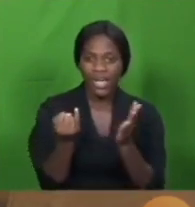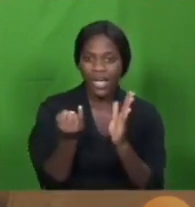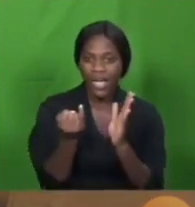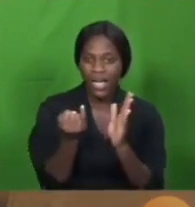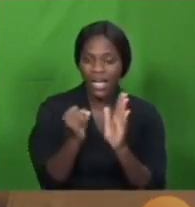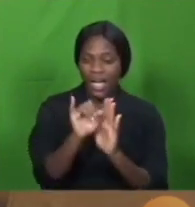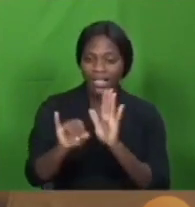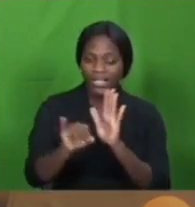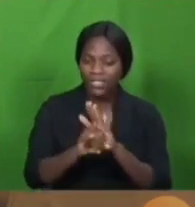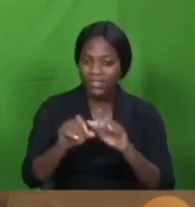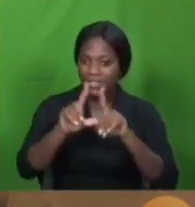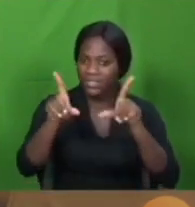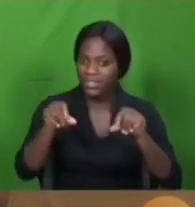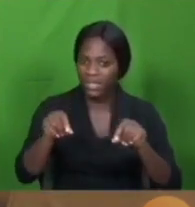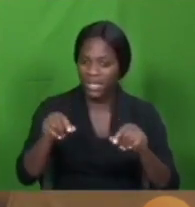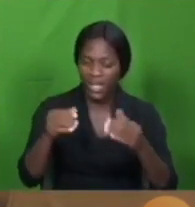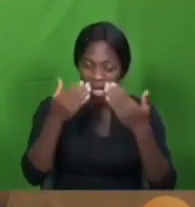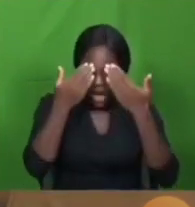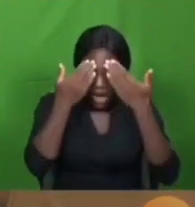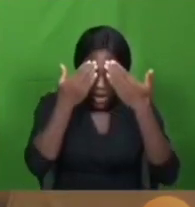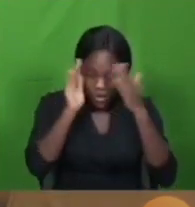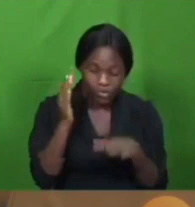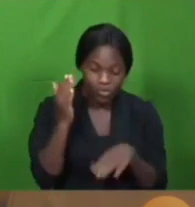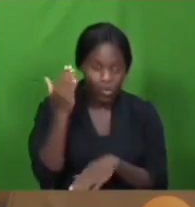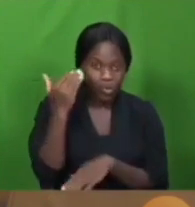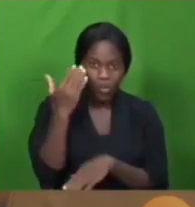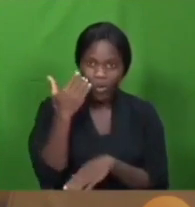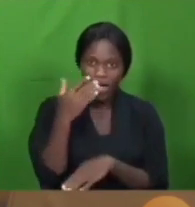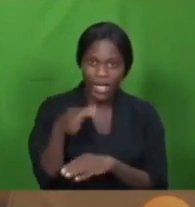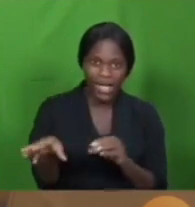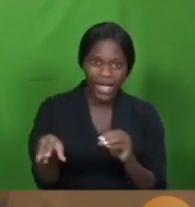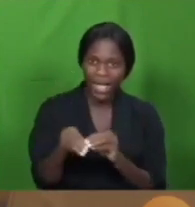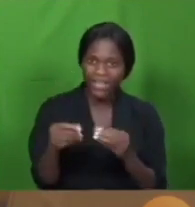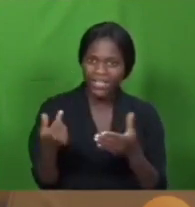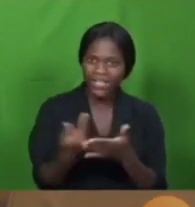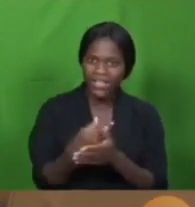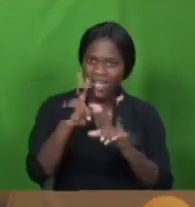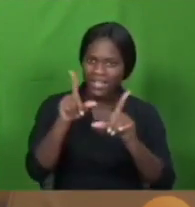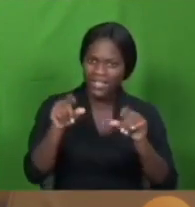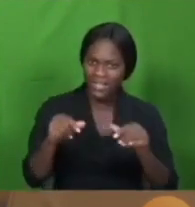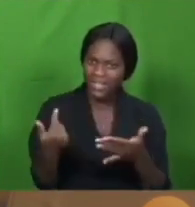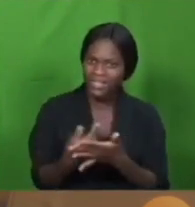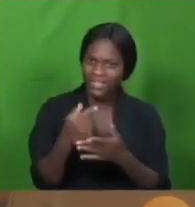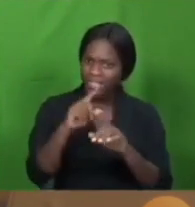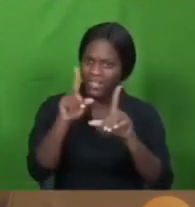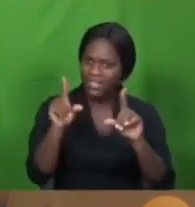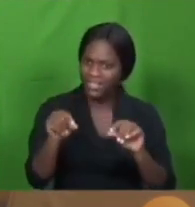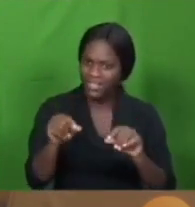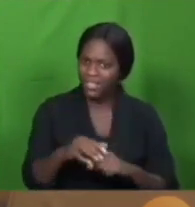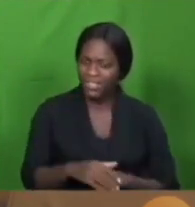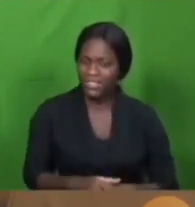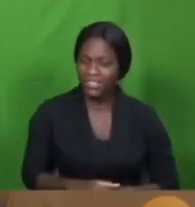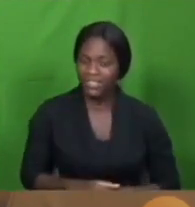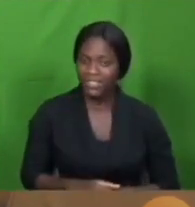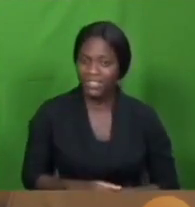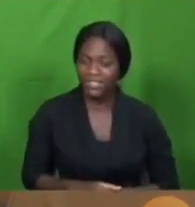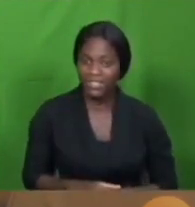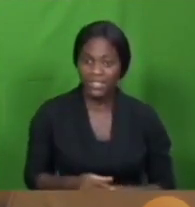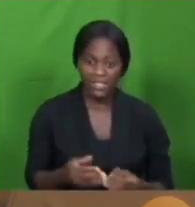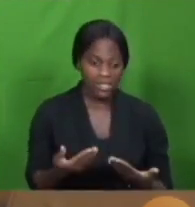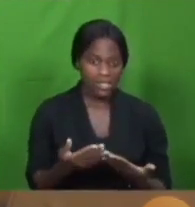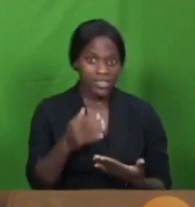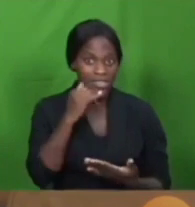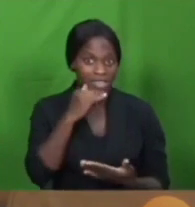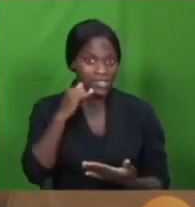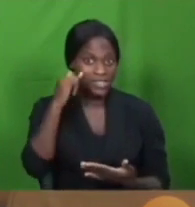where we've captured it. We are always capturing Ghana card. Even when the Electoral Commissioner came